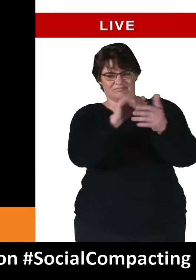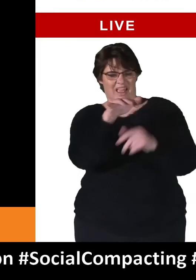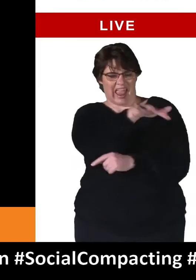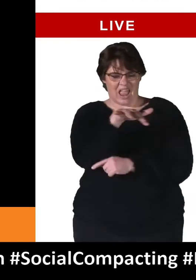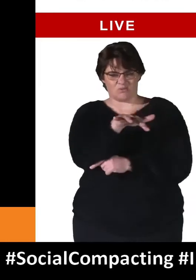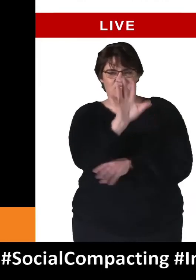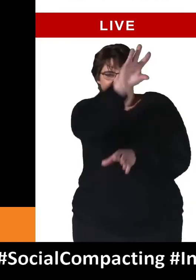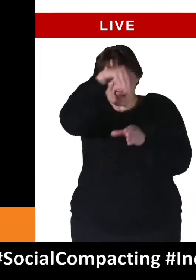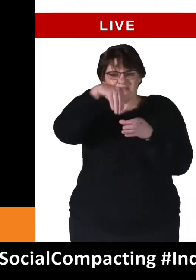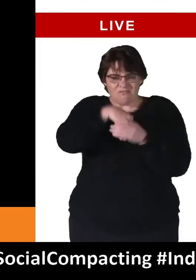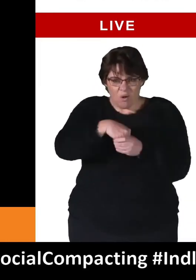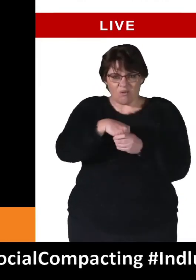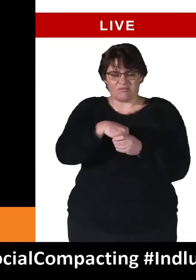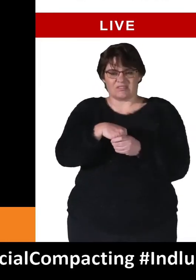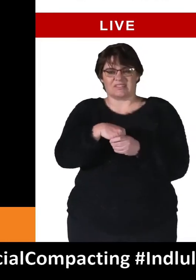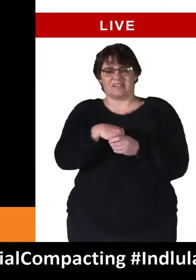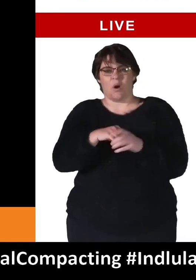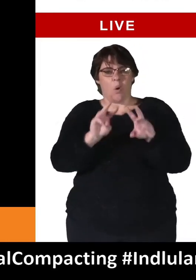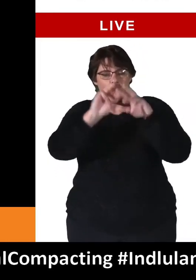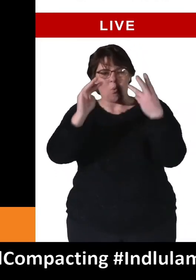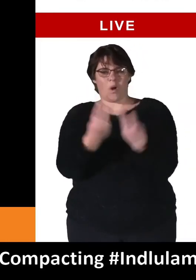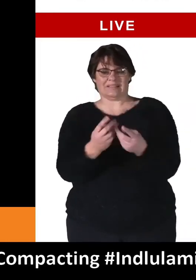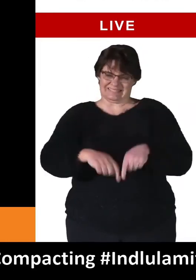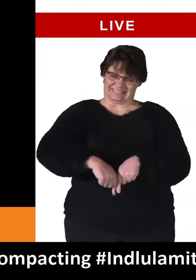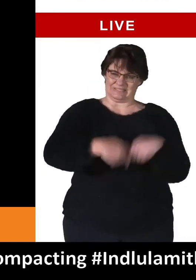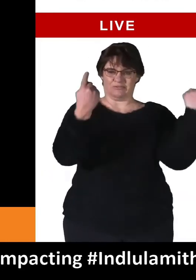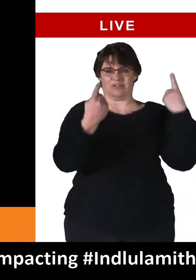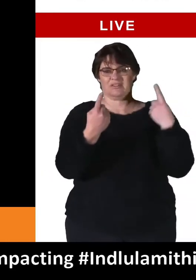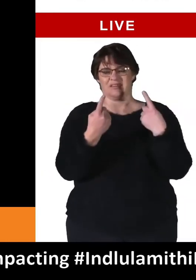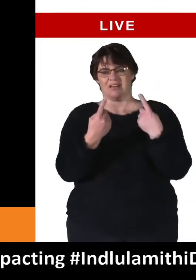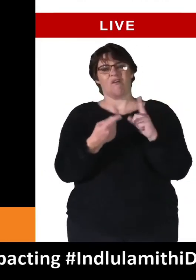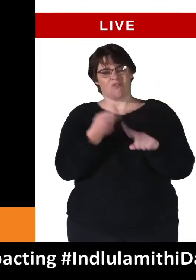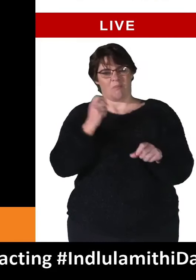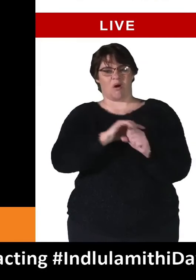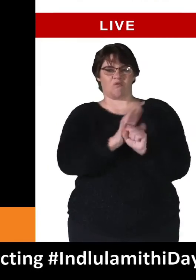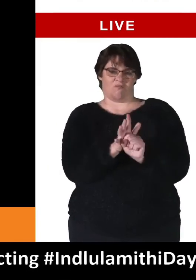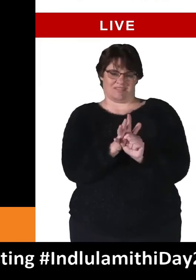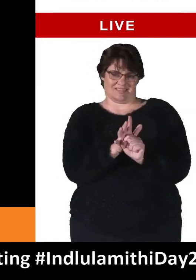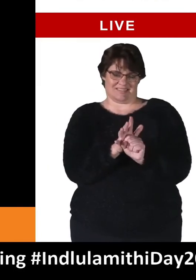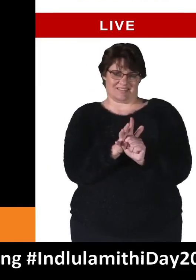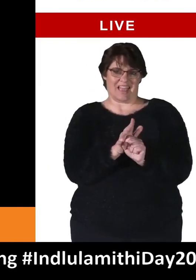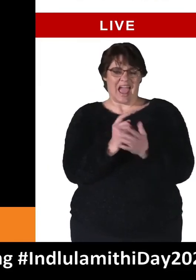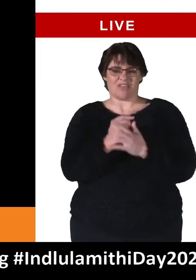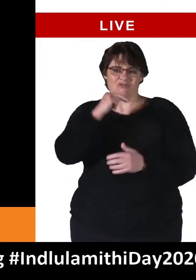the new world of COVID-19 and the socio-economic reality of South Africa.